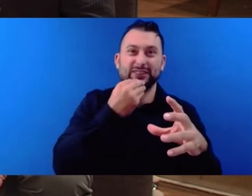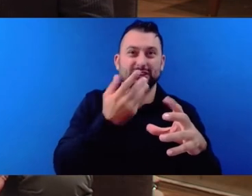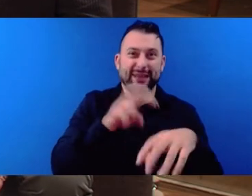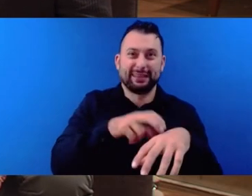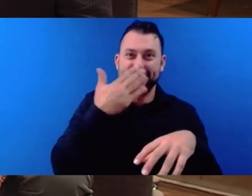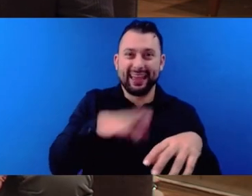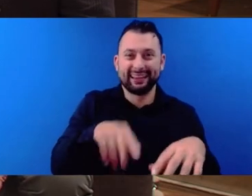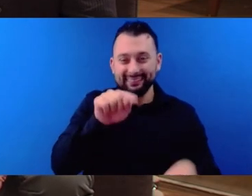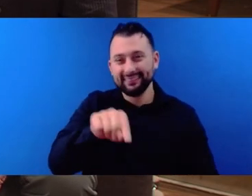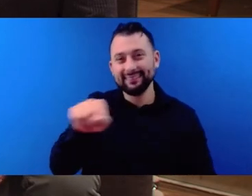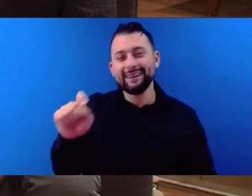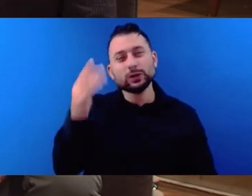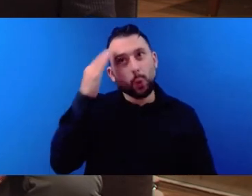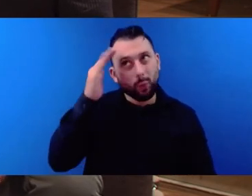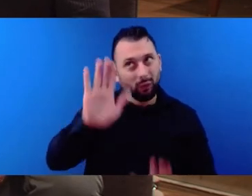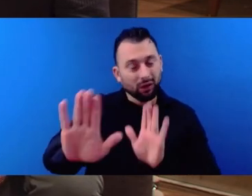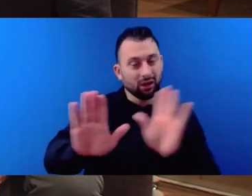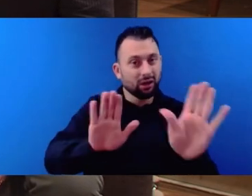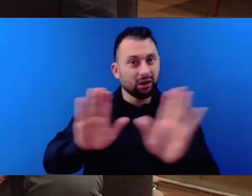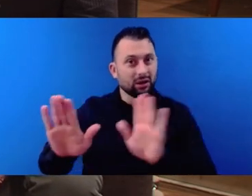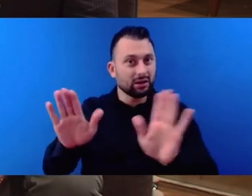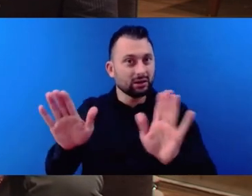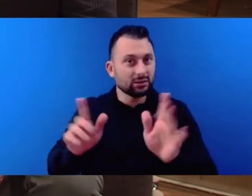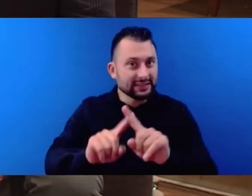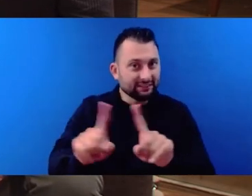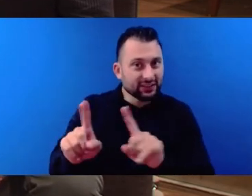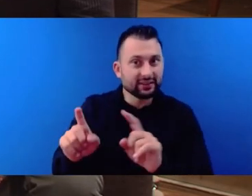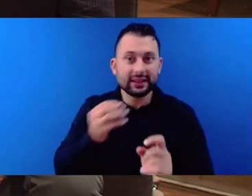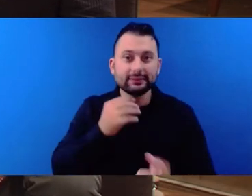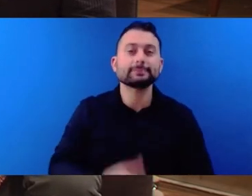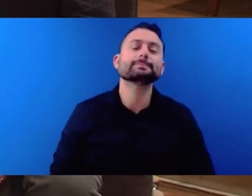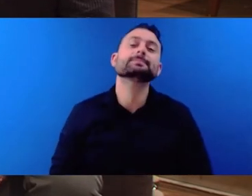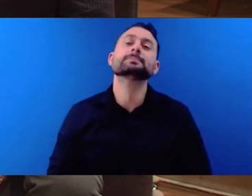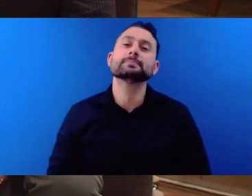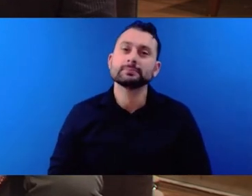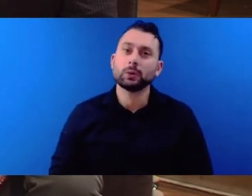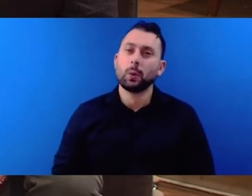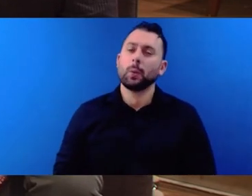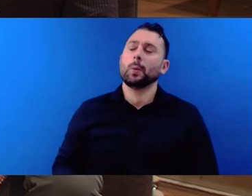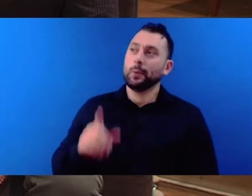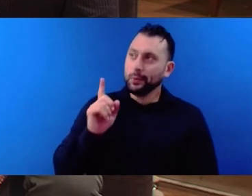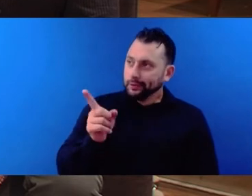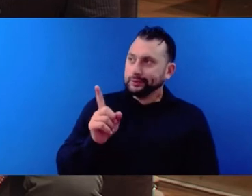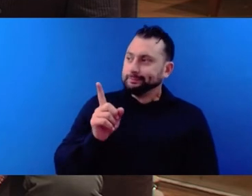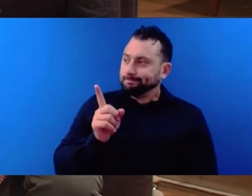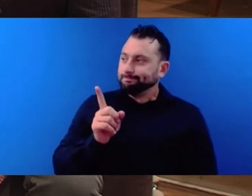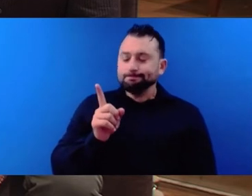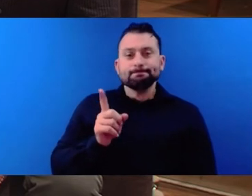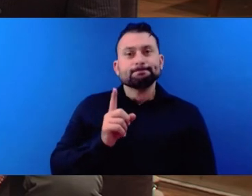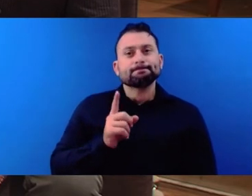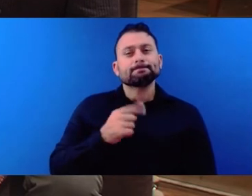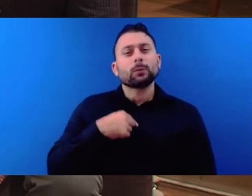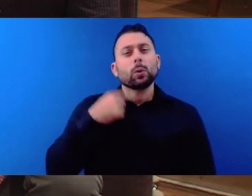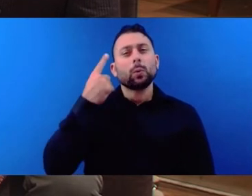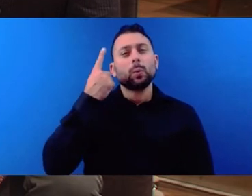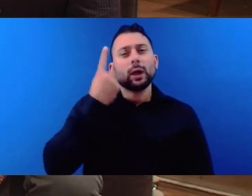I'd like to add one more thing that I'm wondering about. We're making me hungry now, but